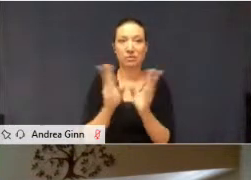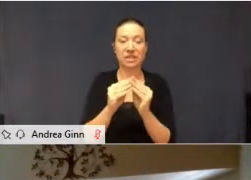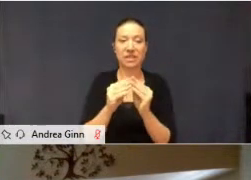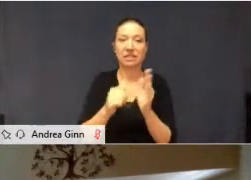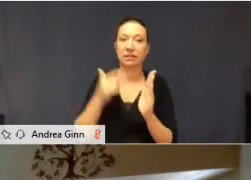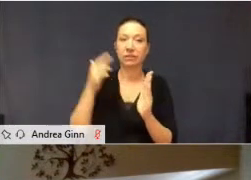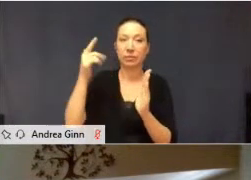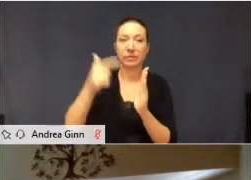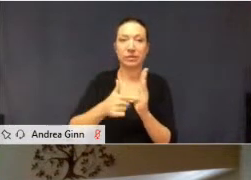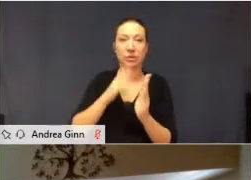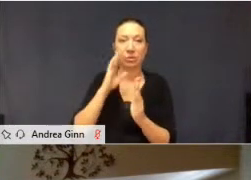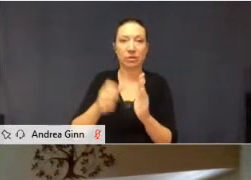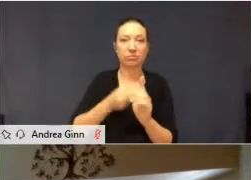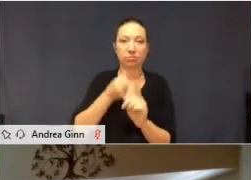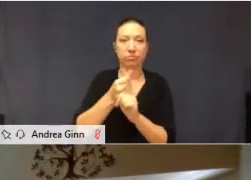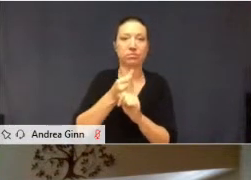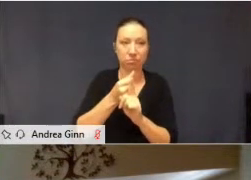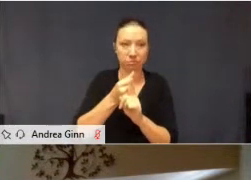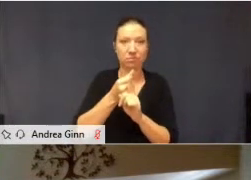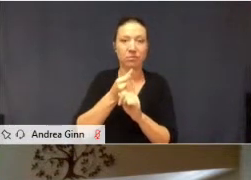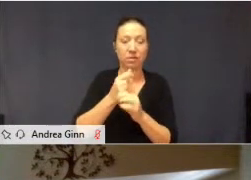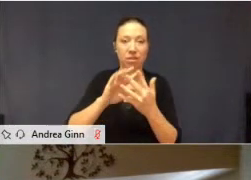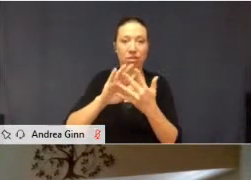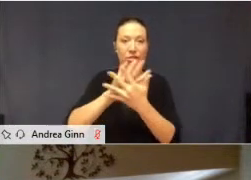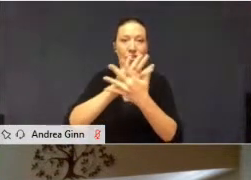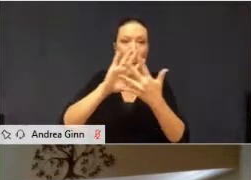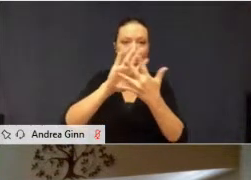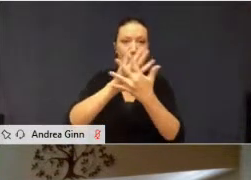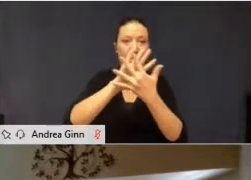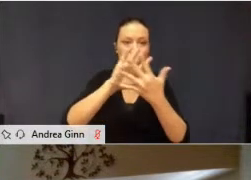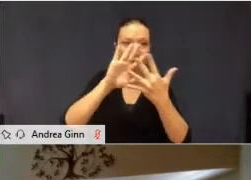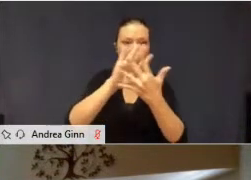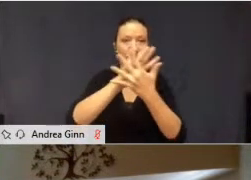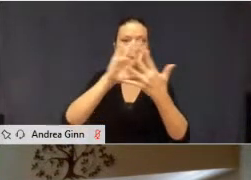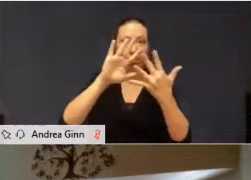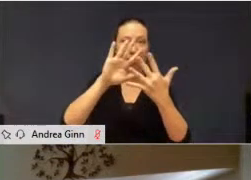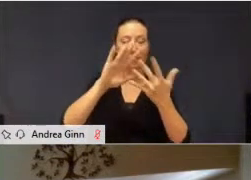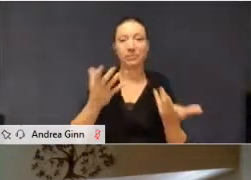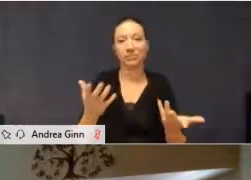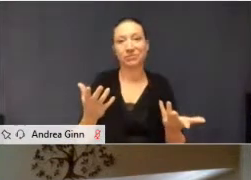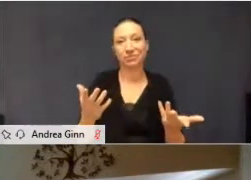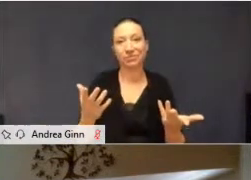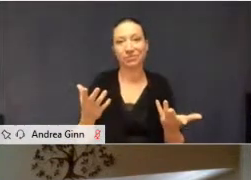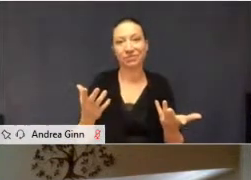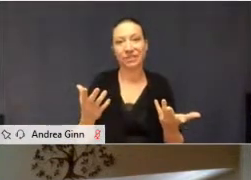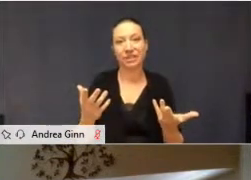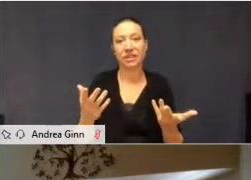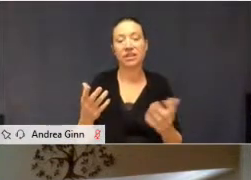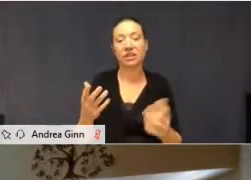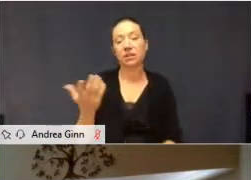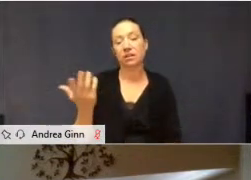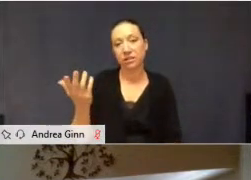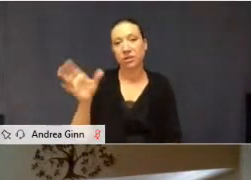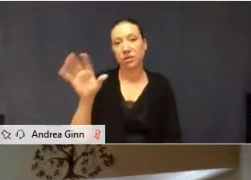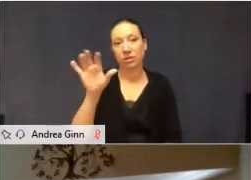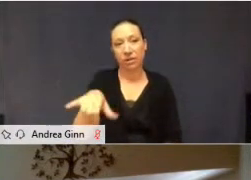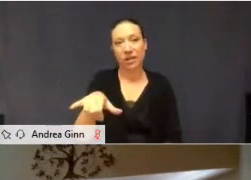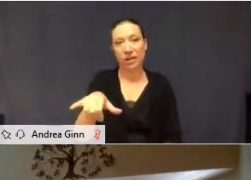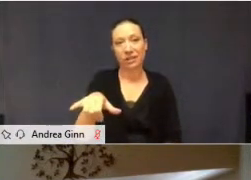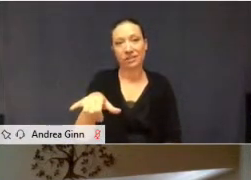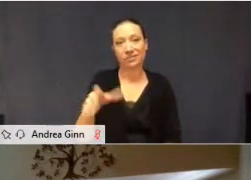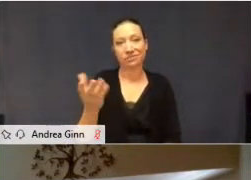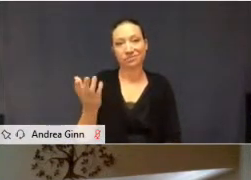message that because of low bandwidth, I'm going to blank out. So that also